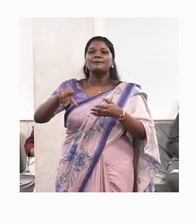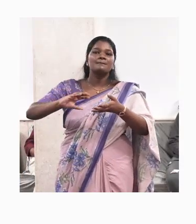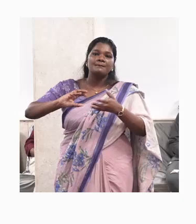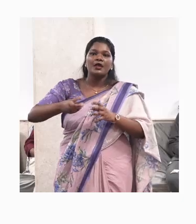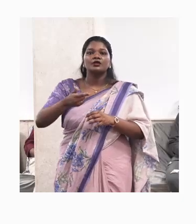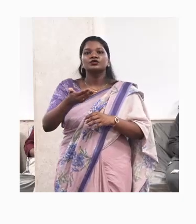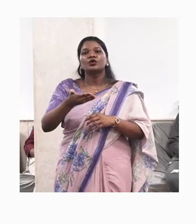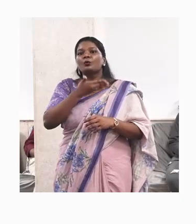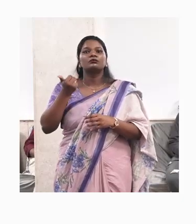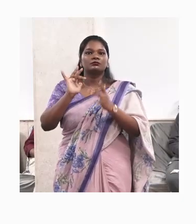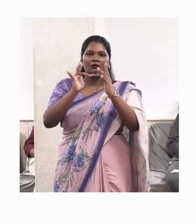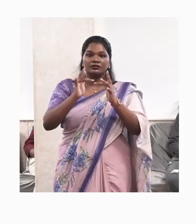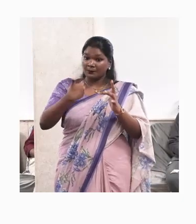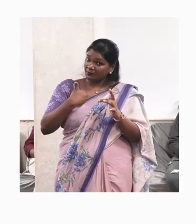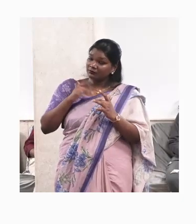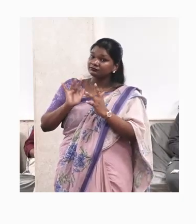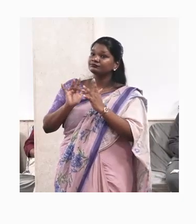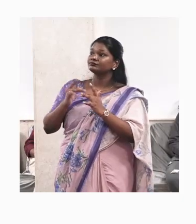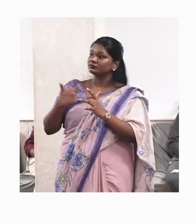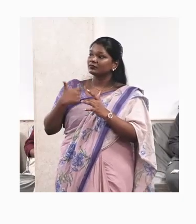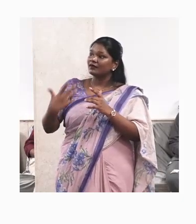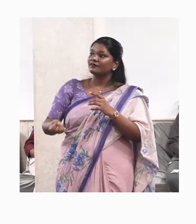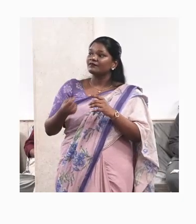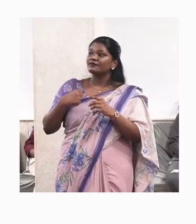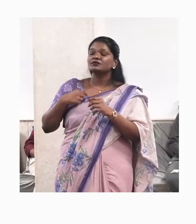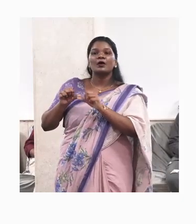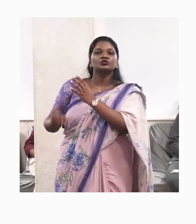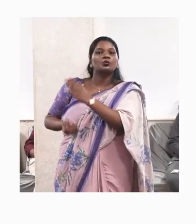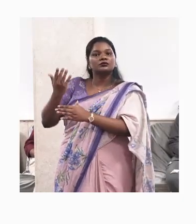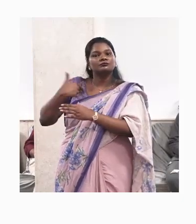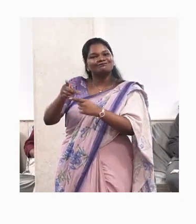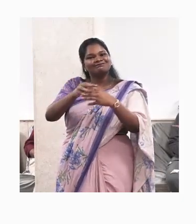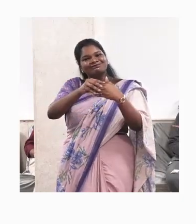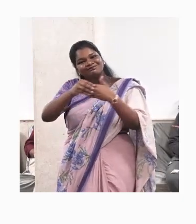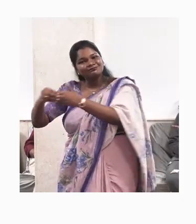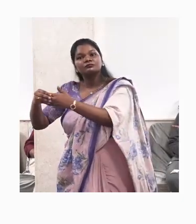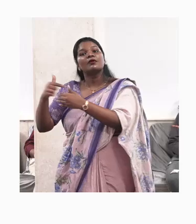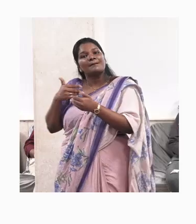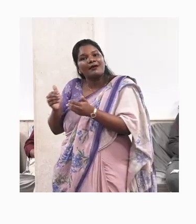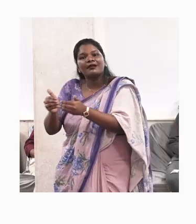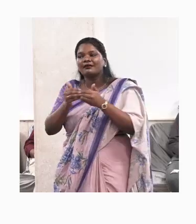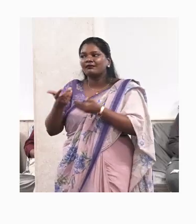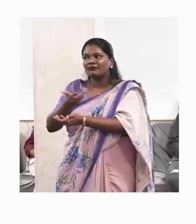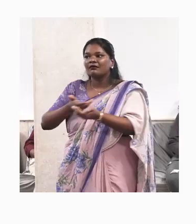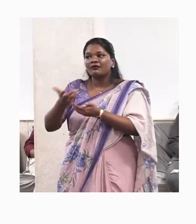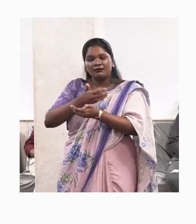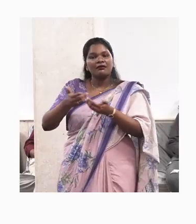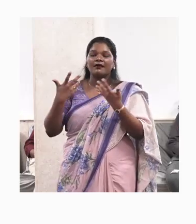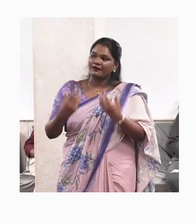a good connection with me. I introduced to an association of women that is in